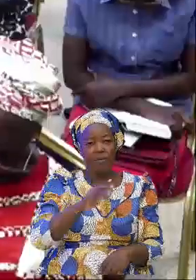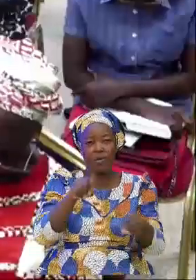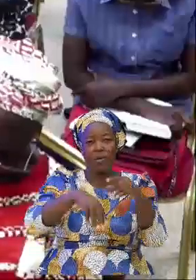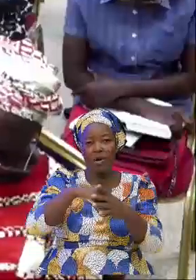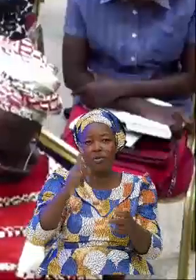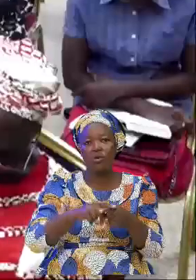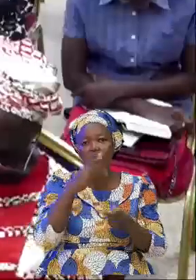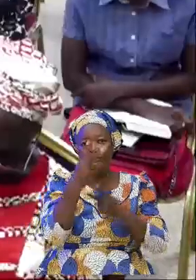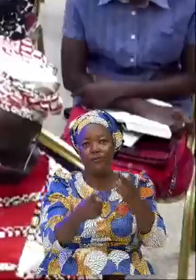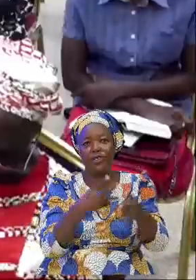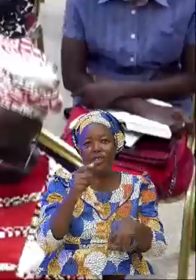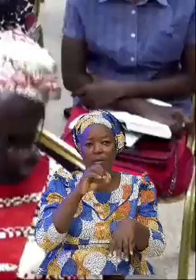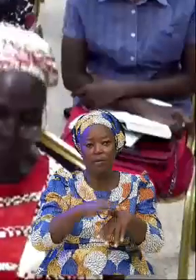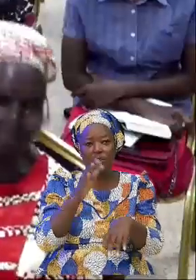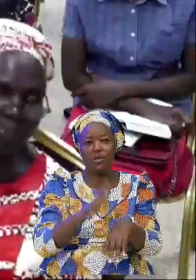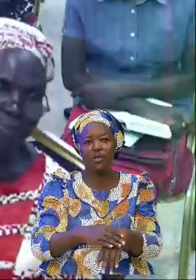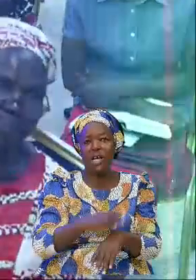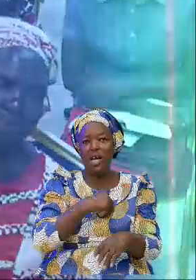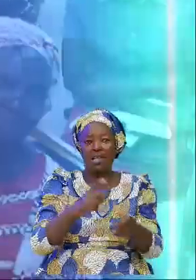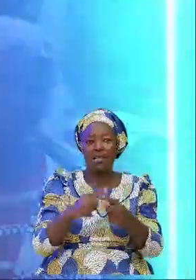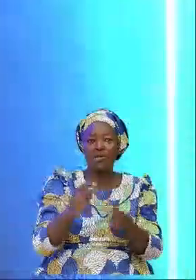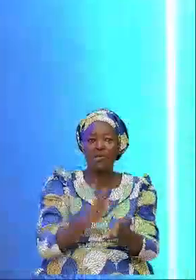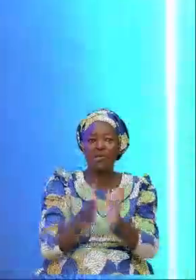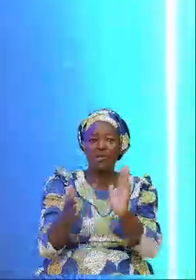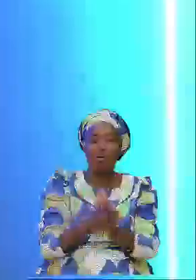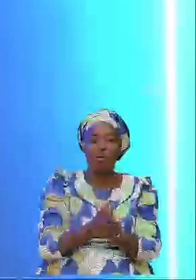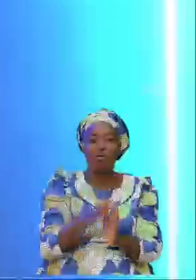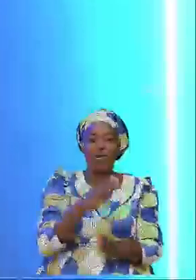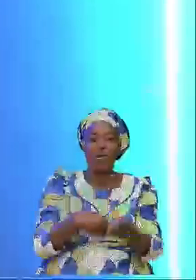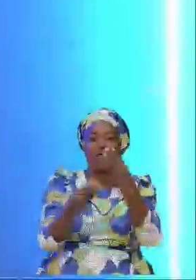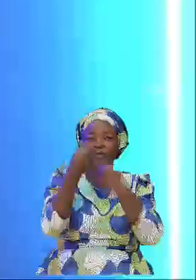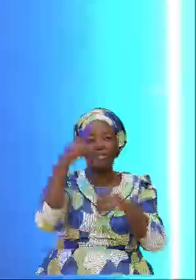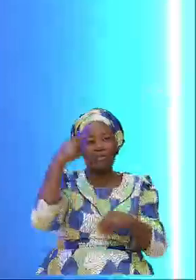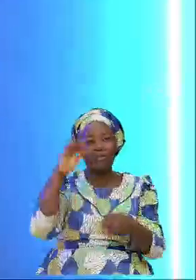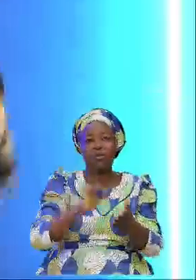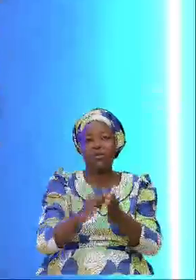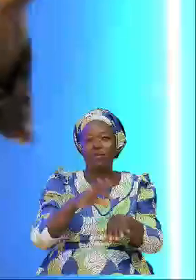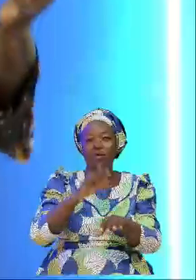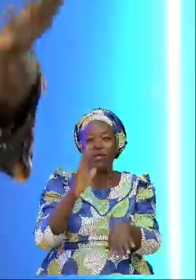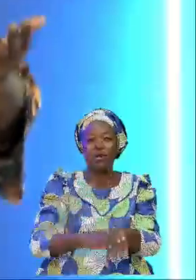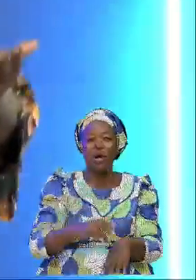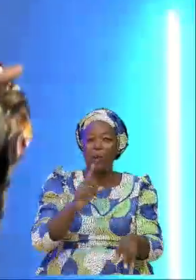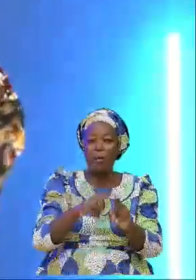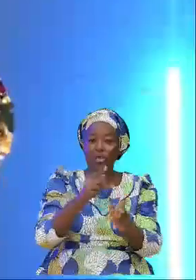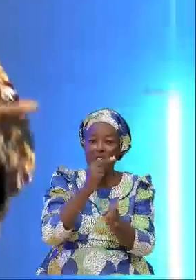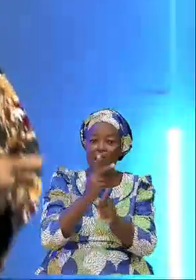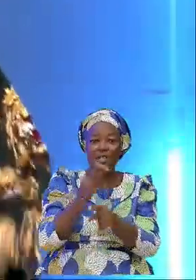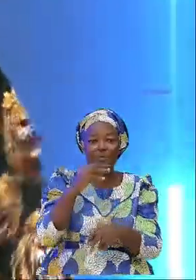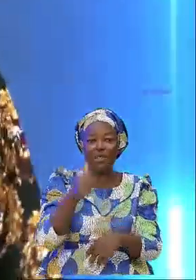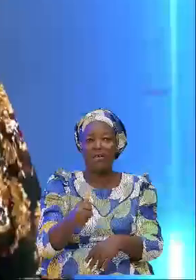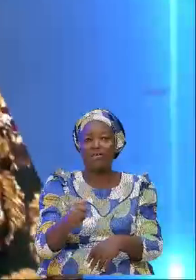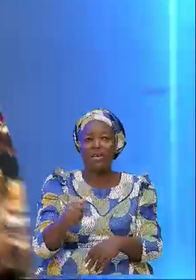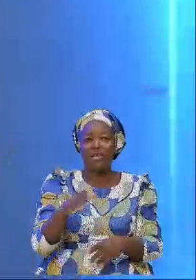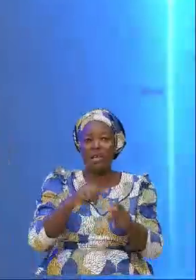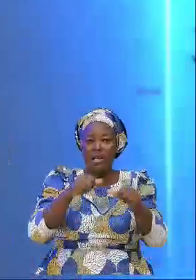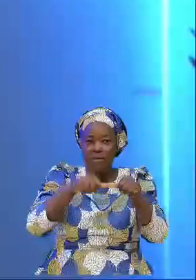mosquito net. He doesn't go out to visit the mosquitoes and to become a feast